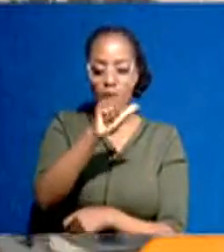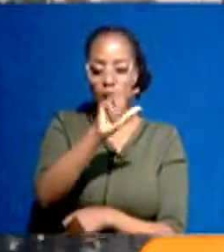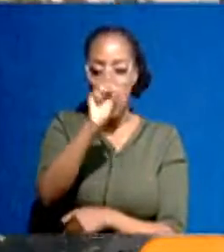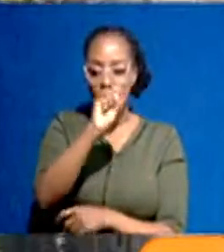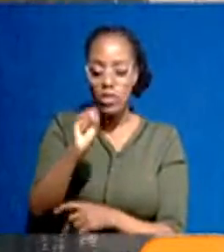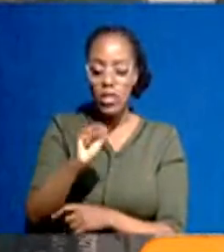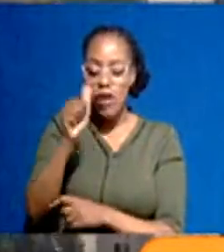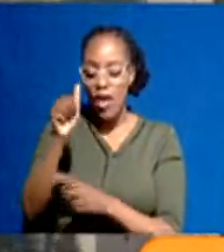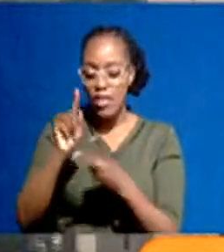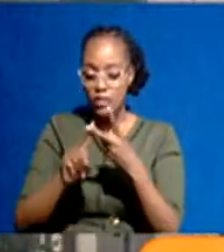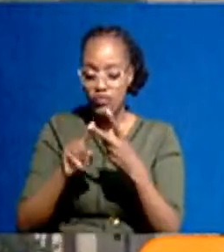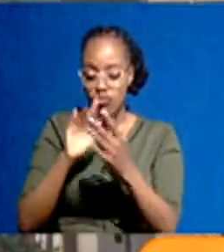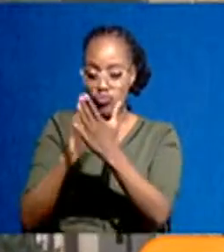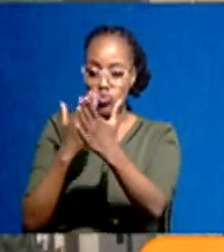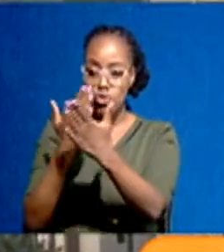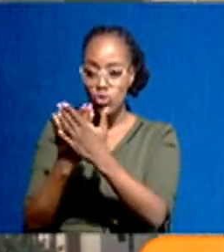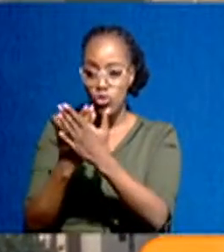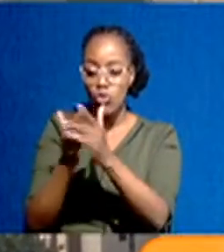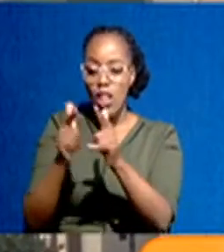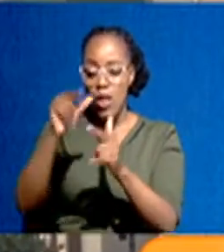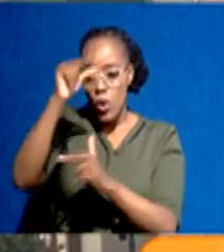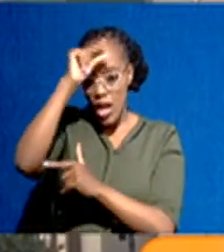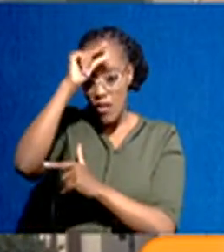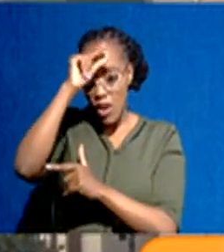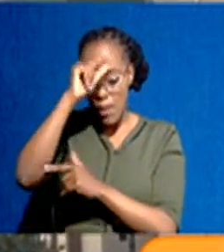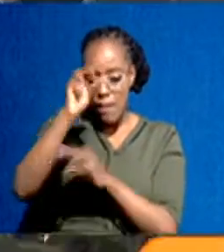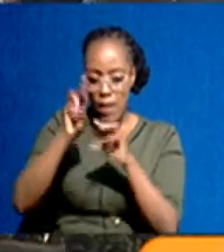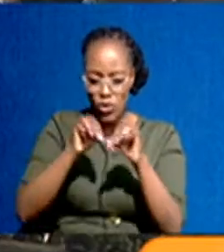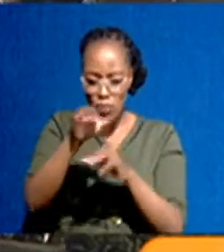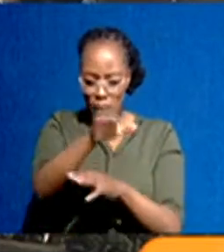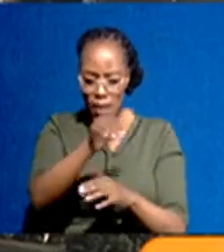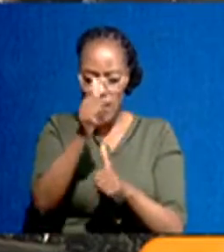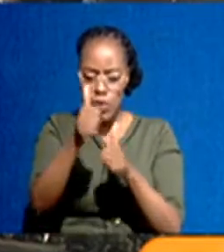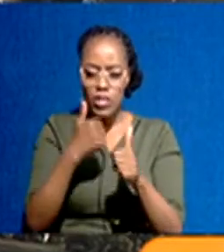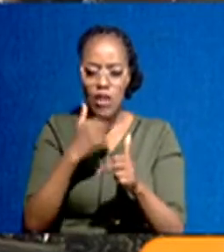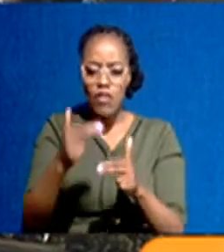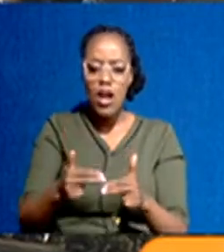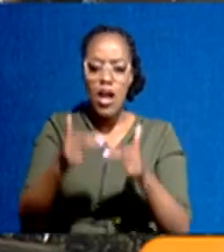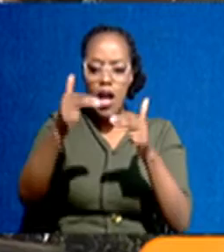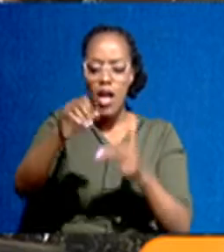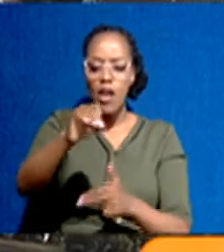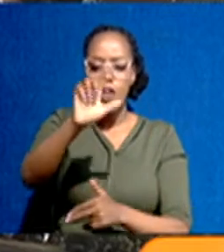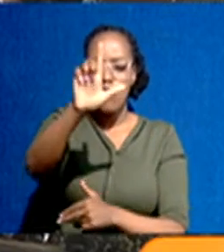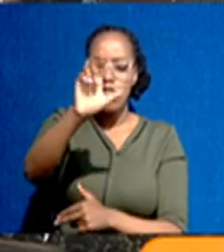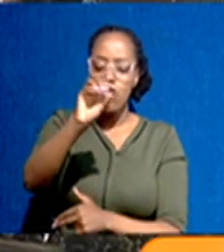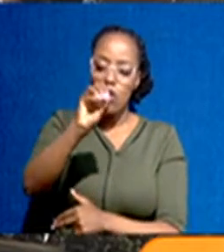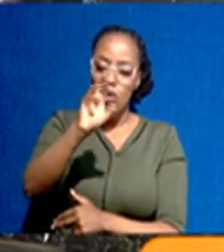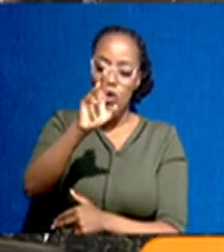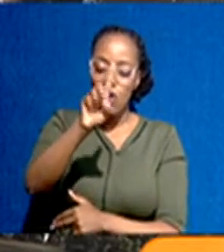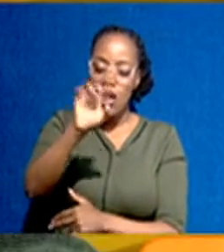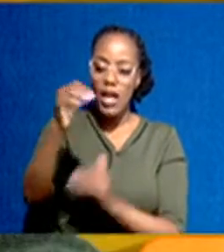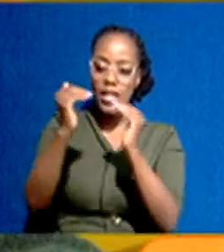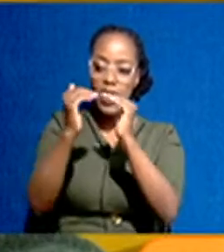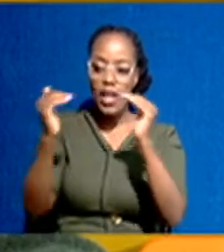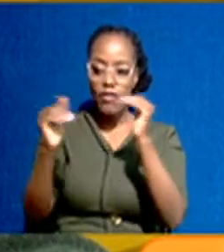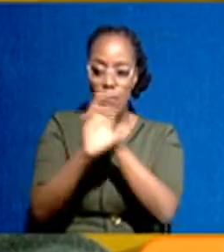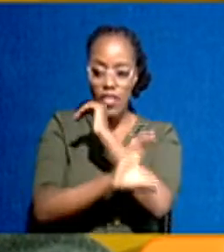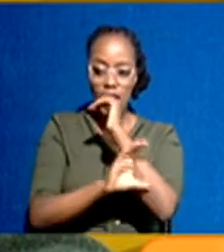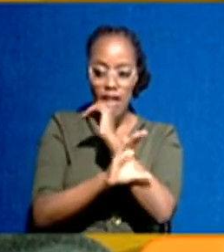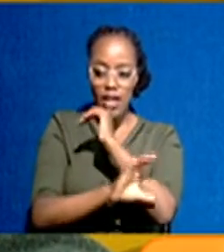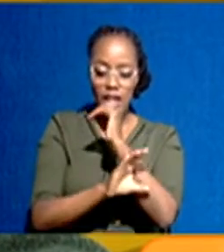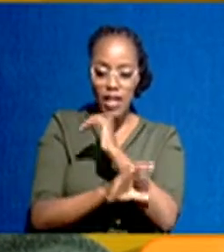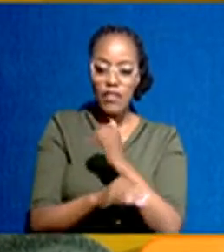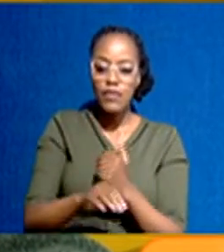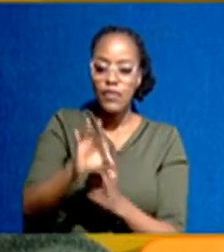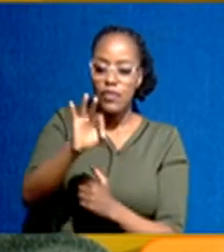Another proposal is to have the government map out areas with high fluoride levels across the country.